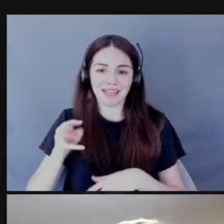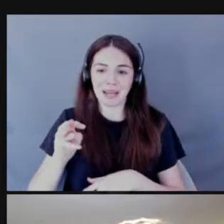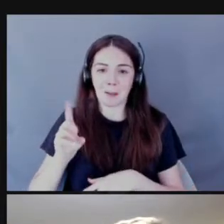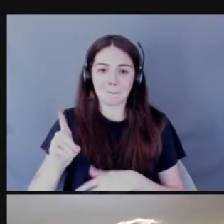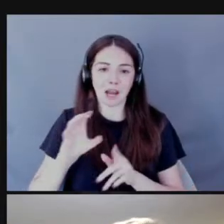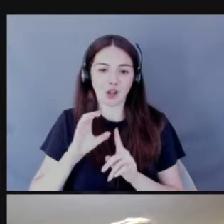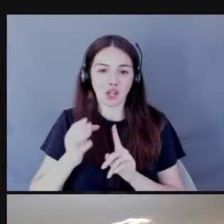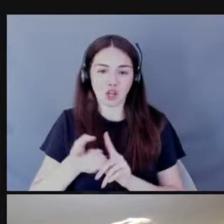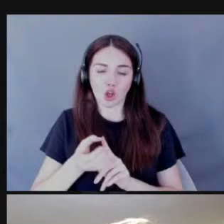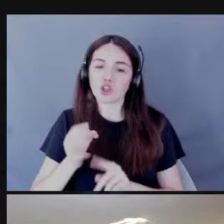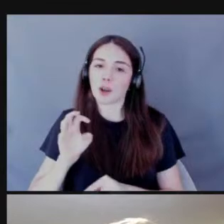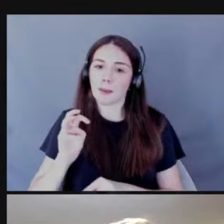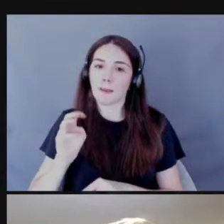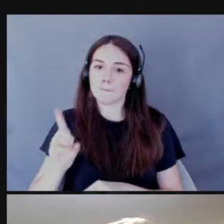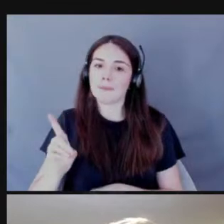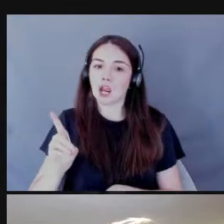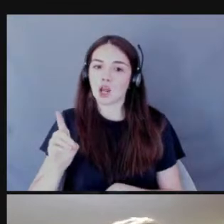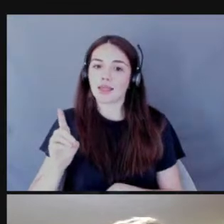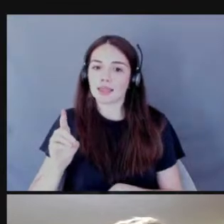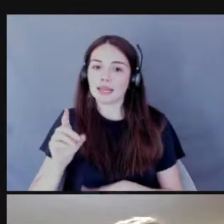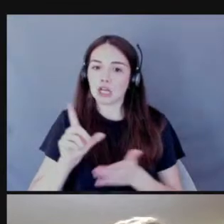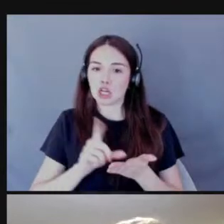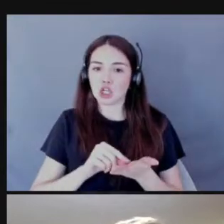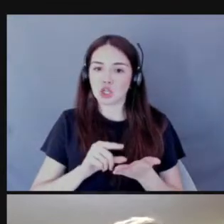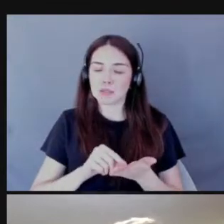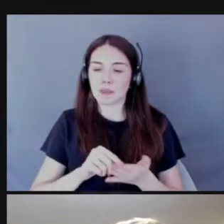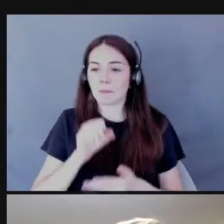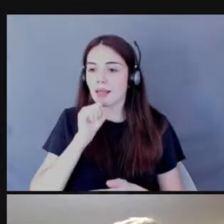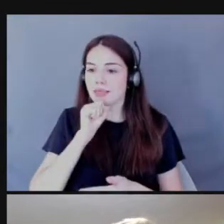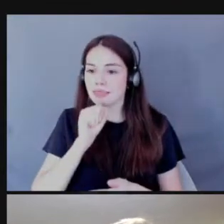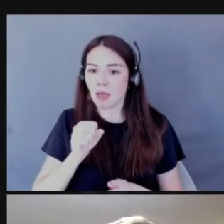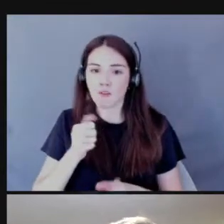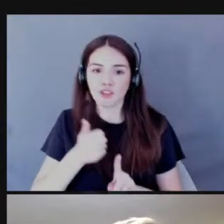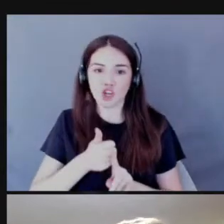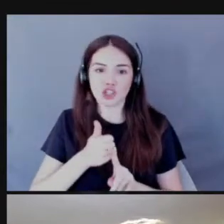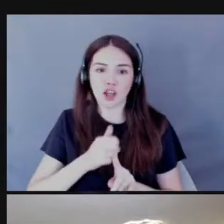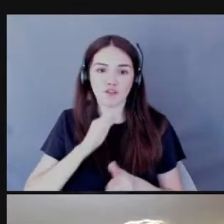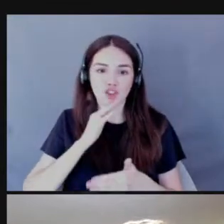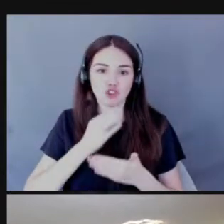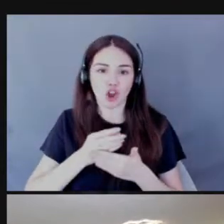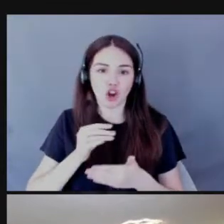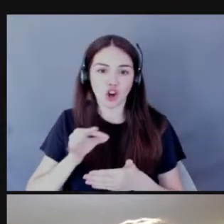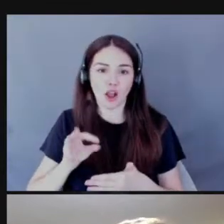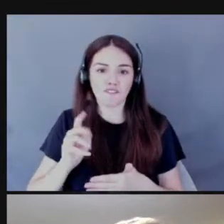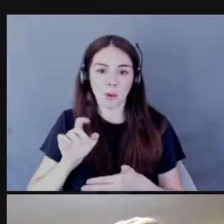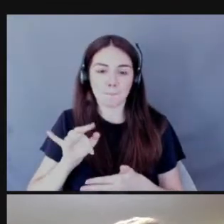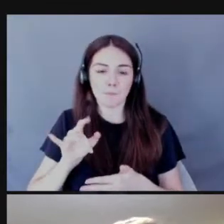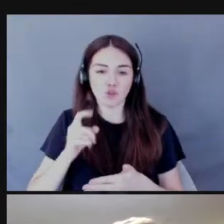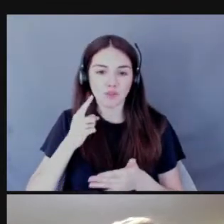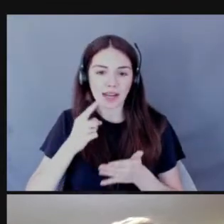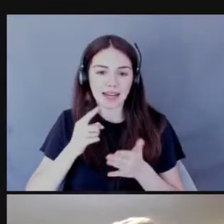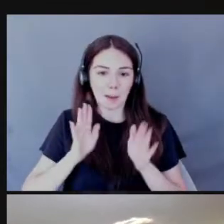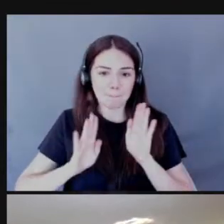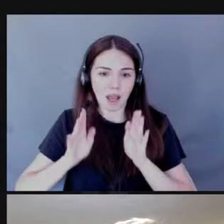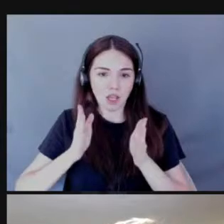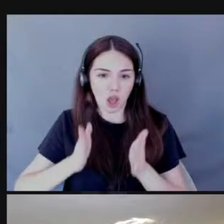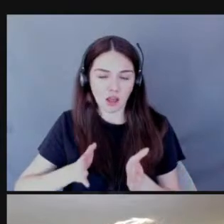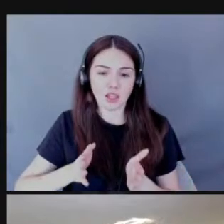really ate up the idea that she was the daughter of a marine biologist, rather than causing people